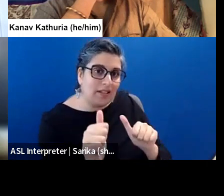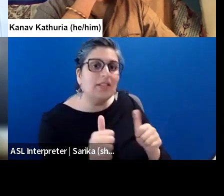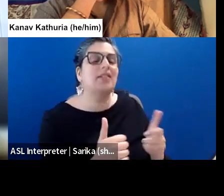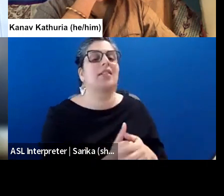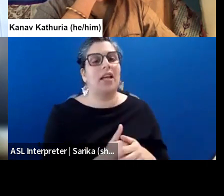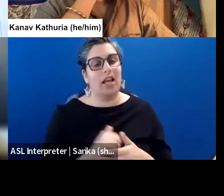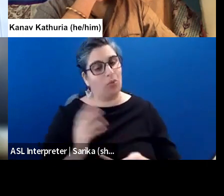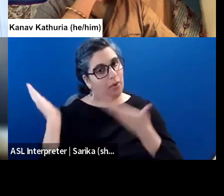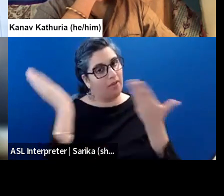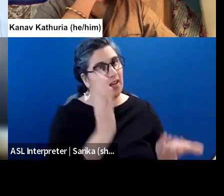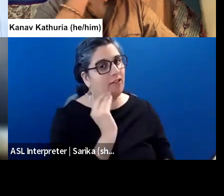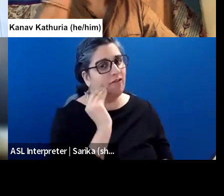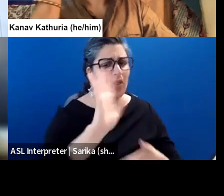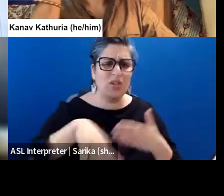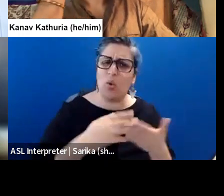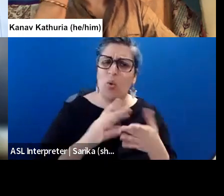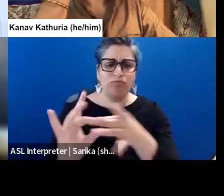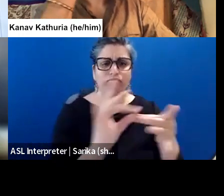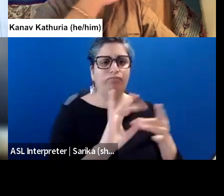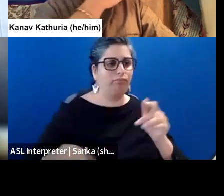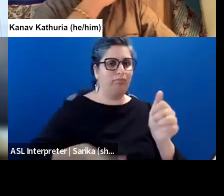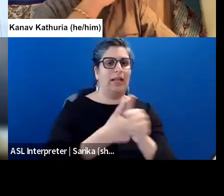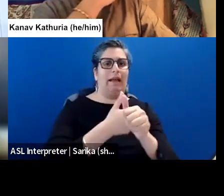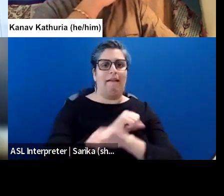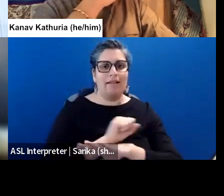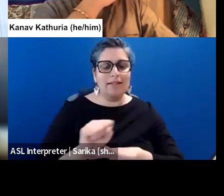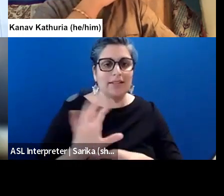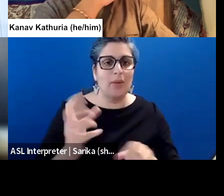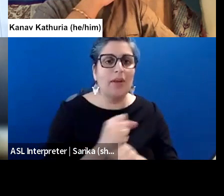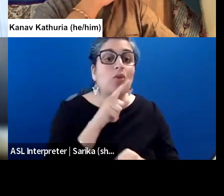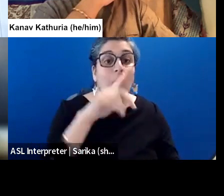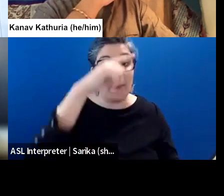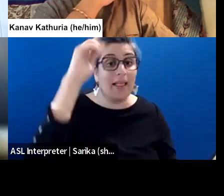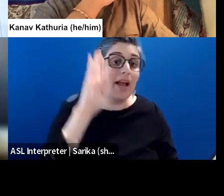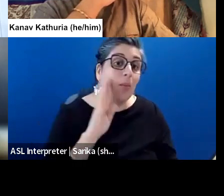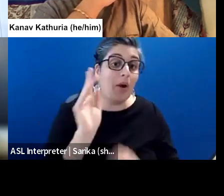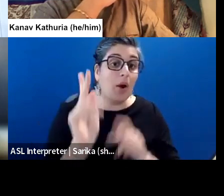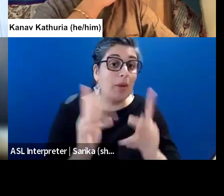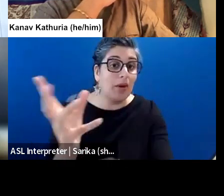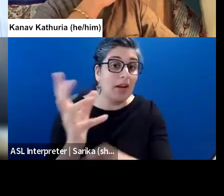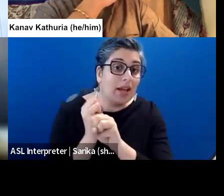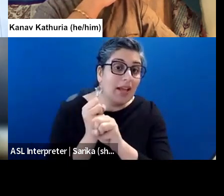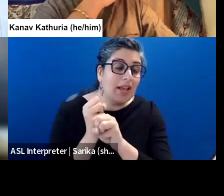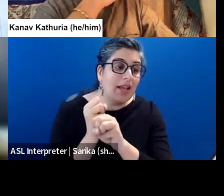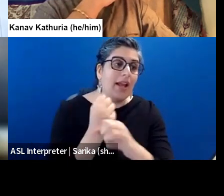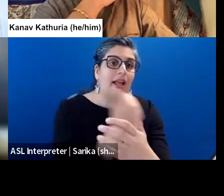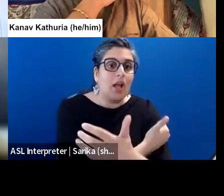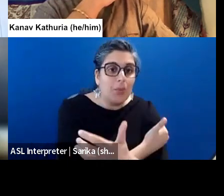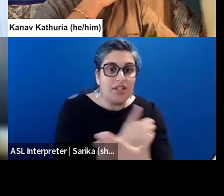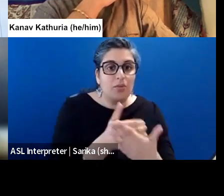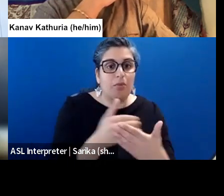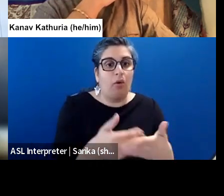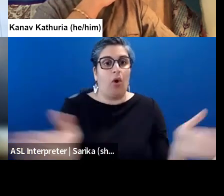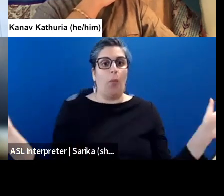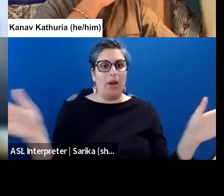We have these whole networks that we did behind the scenes to make sure Black and brown people were getting the immunizations before they opened it up to